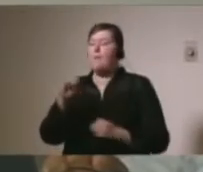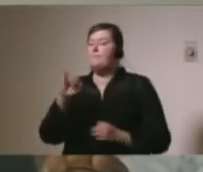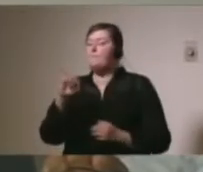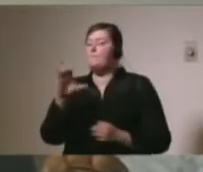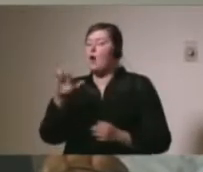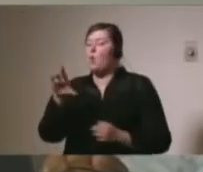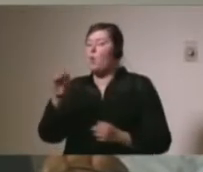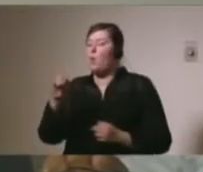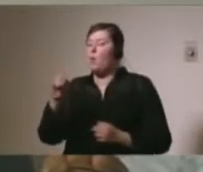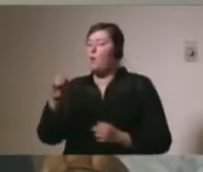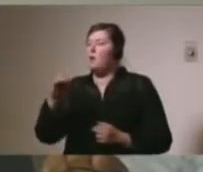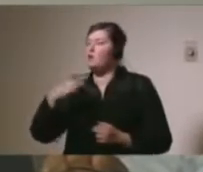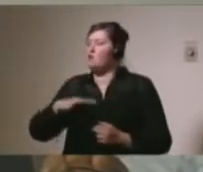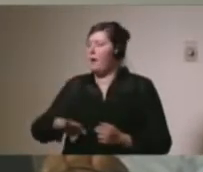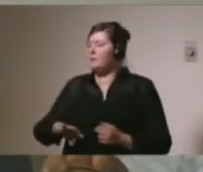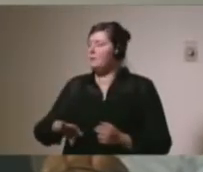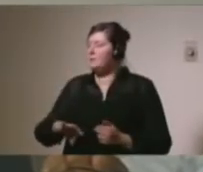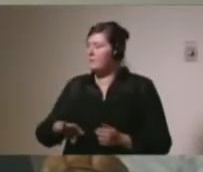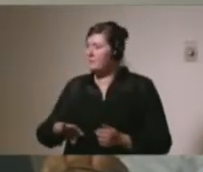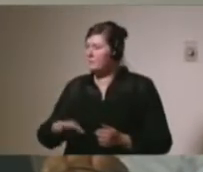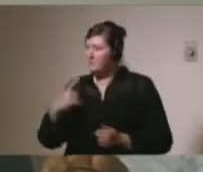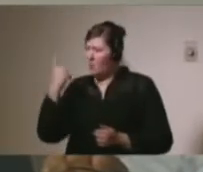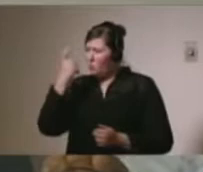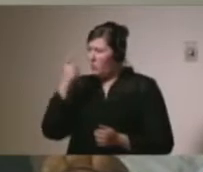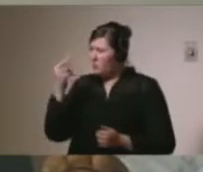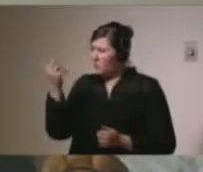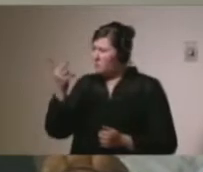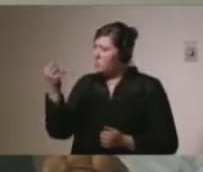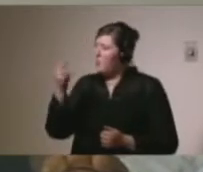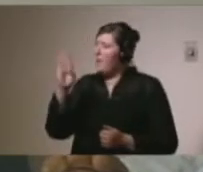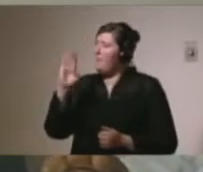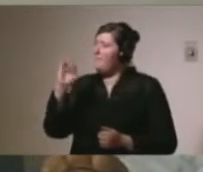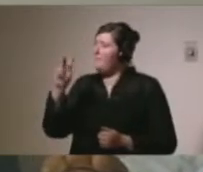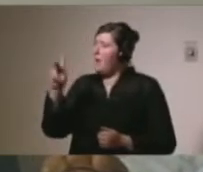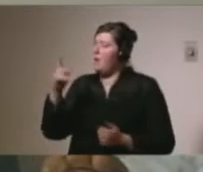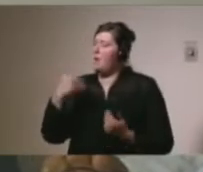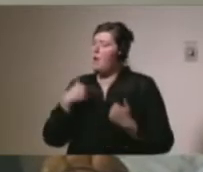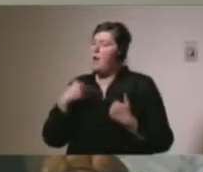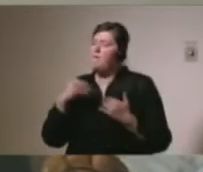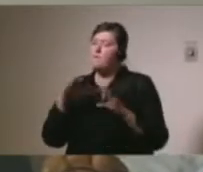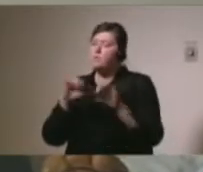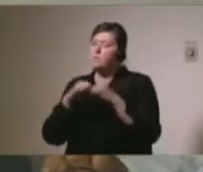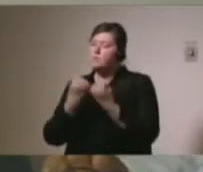So if either of the postal banks have such social mandates, and if they